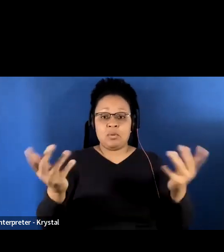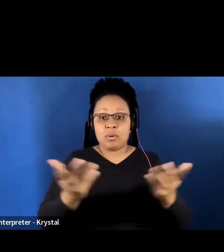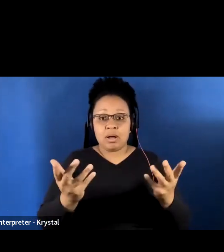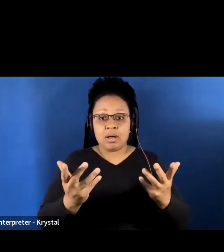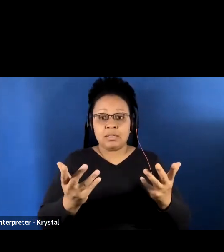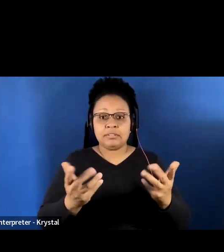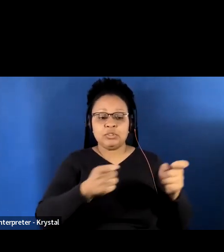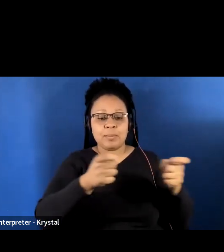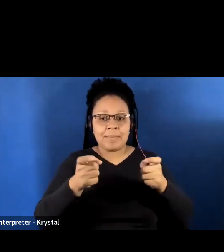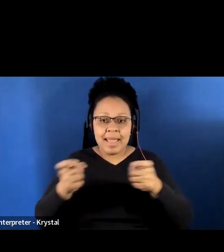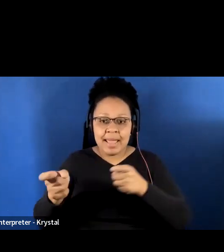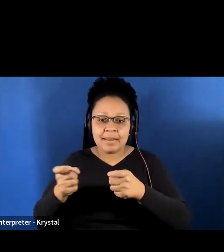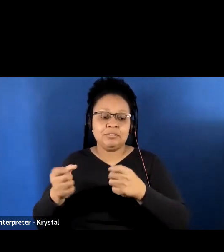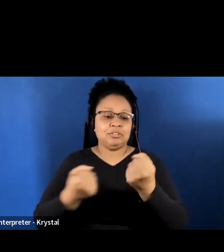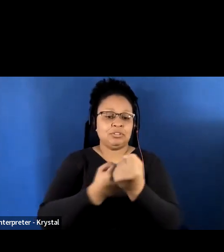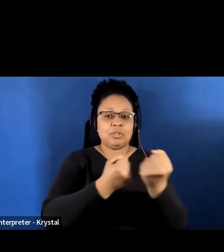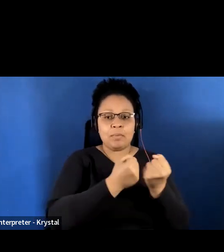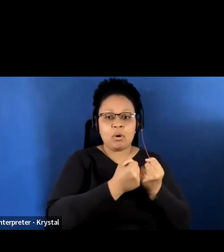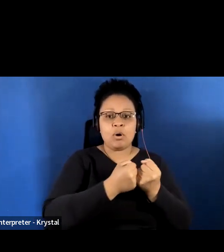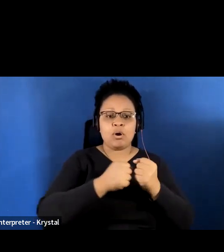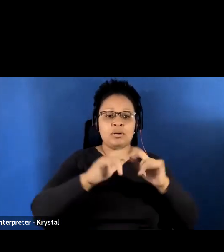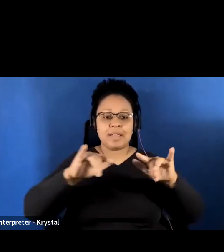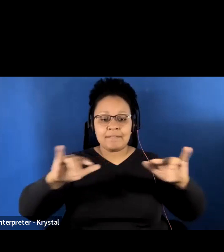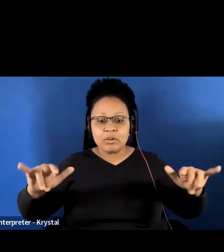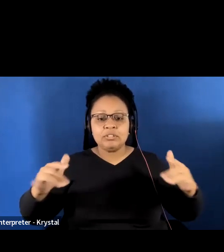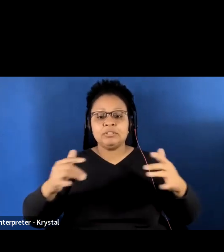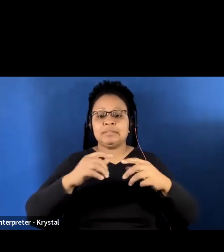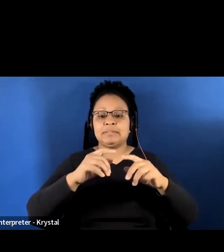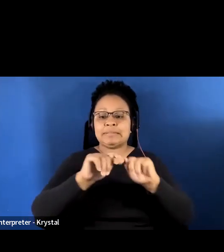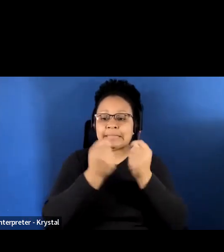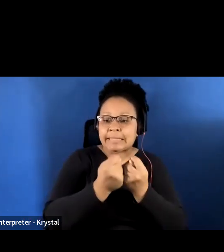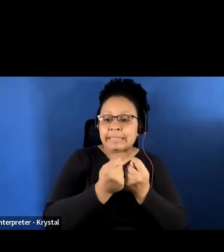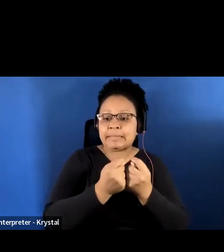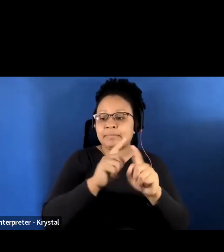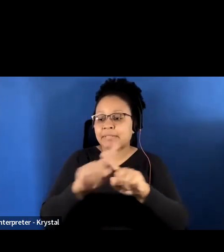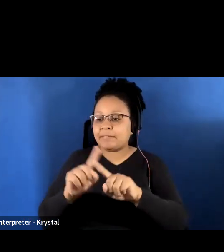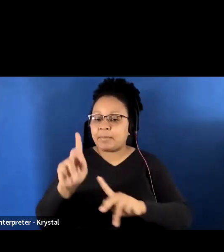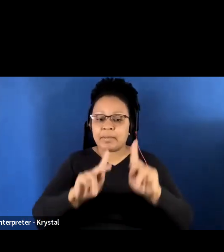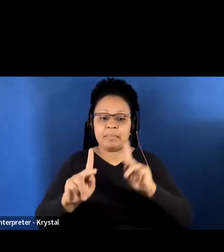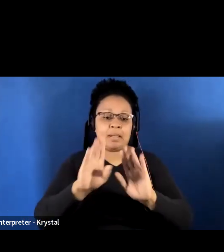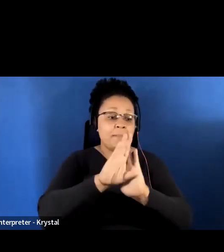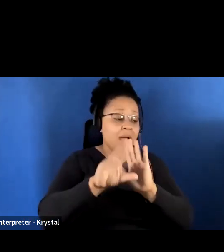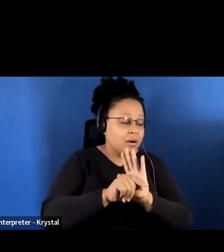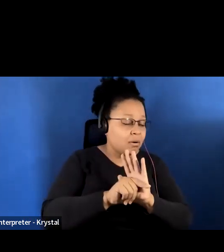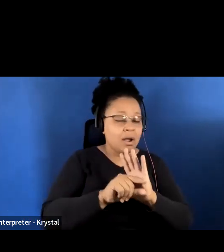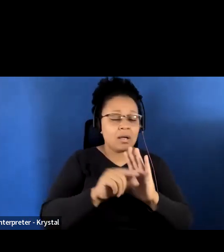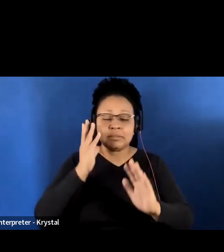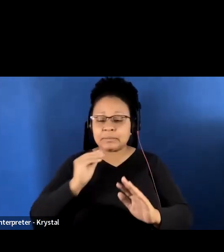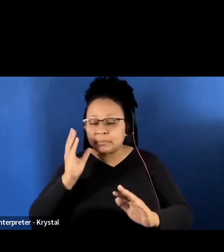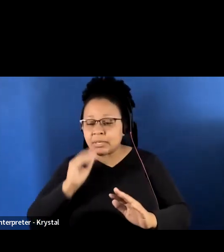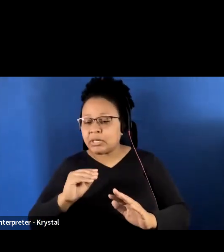to manage and support diverse teams of individuals with different backgrounds, experiences,